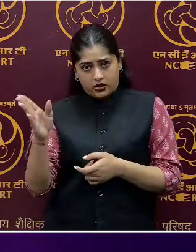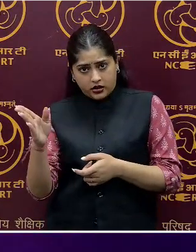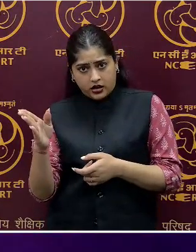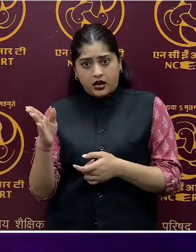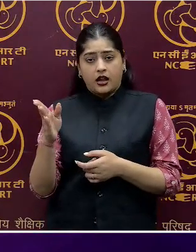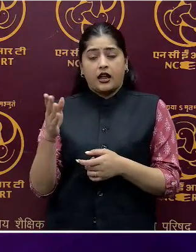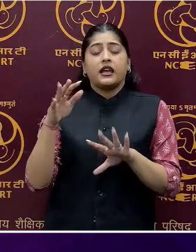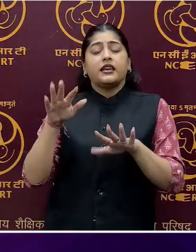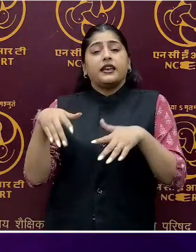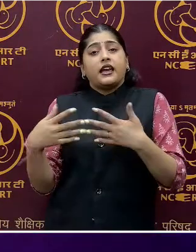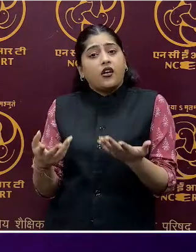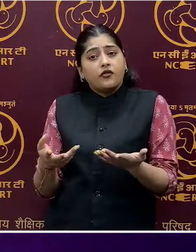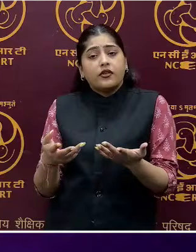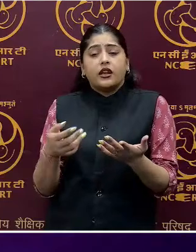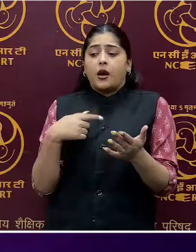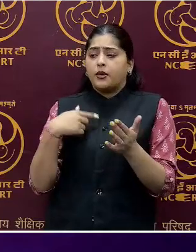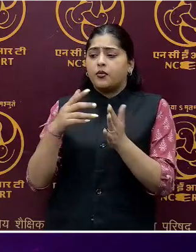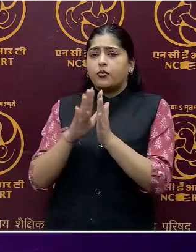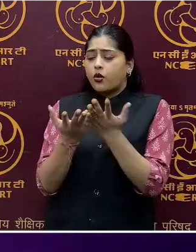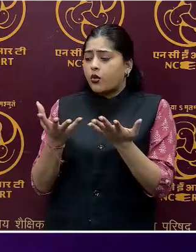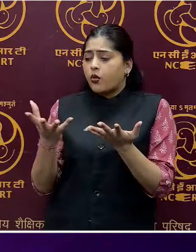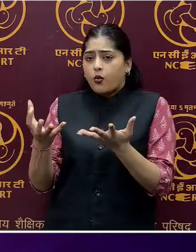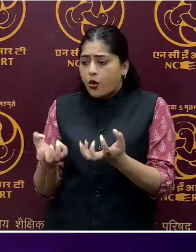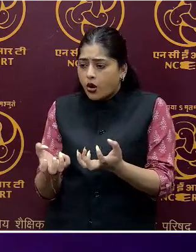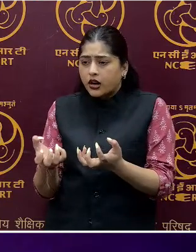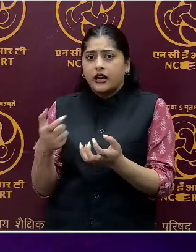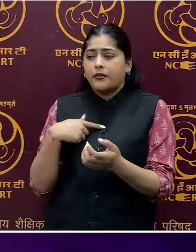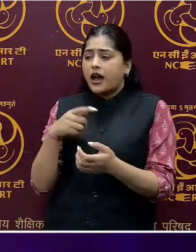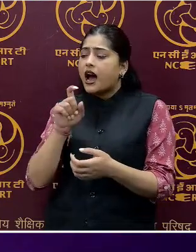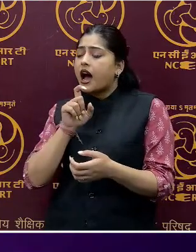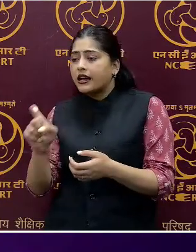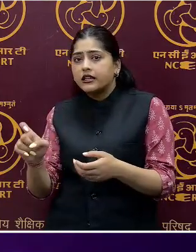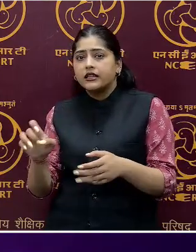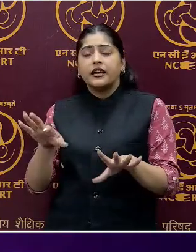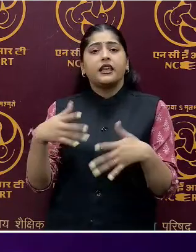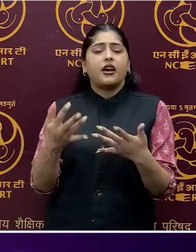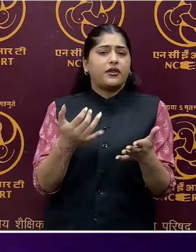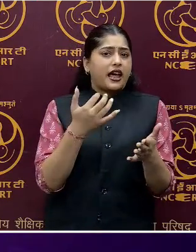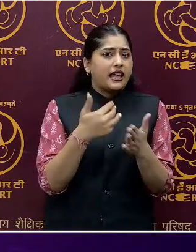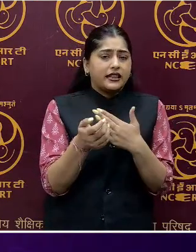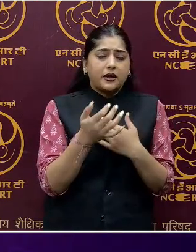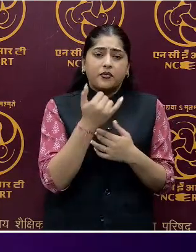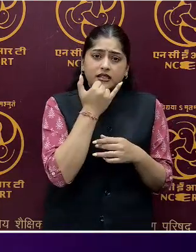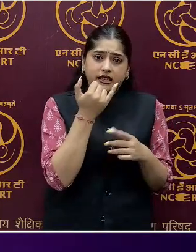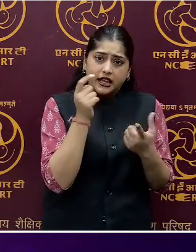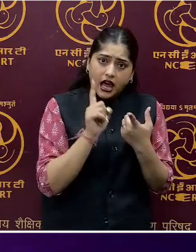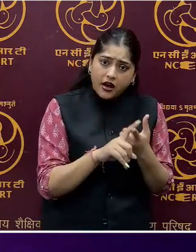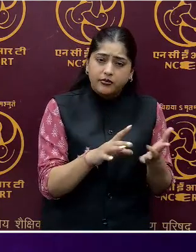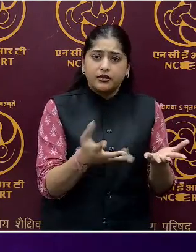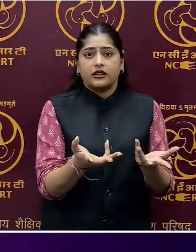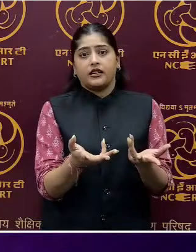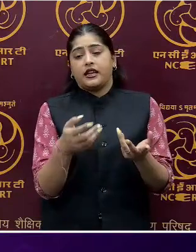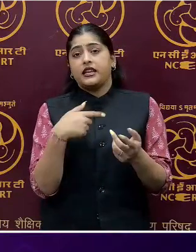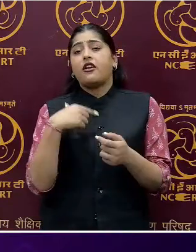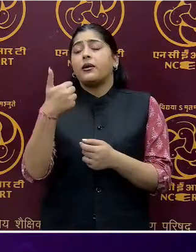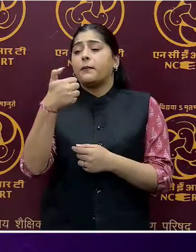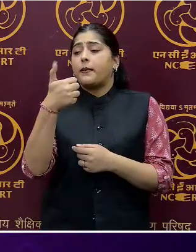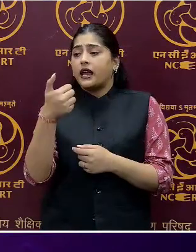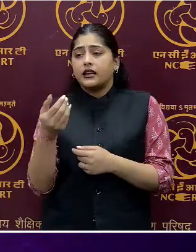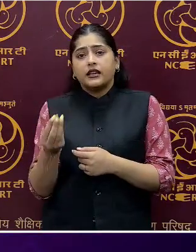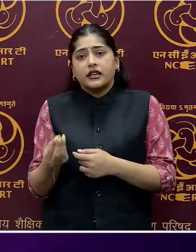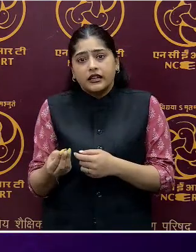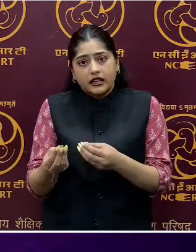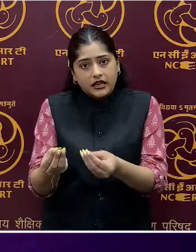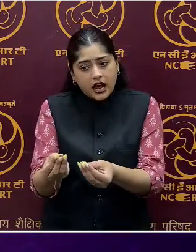borrow a book from your friend, you hurt someone by mistake, you need a pencil and your friend gives you a pencil.